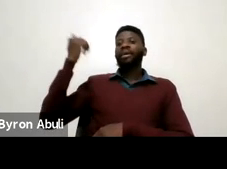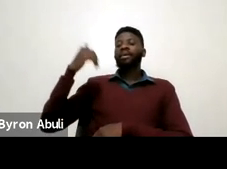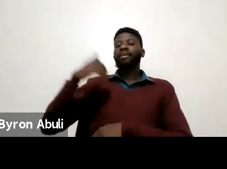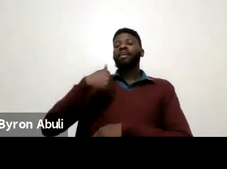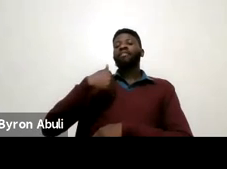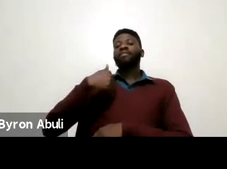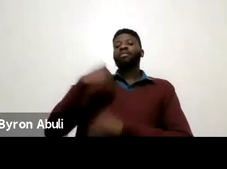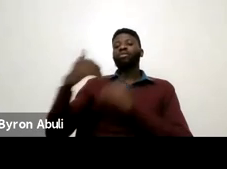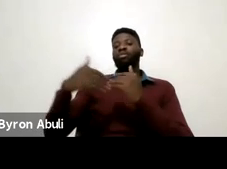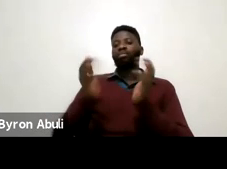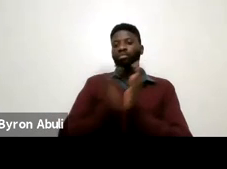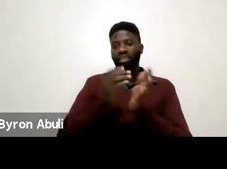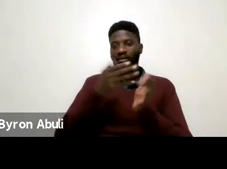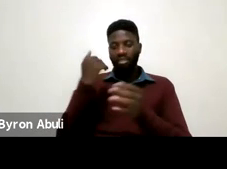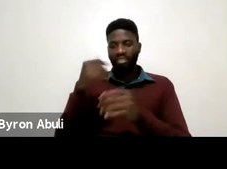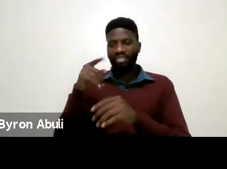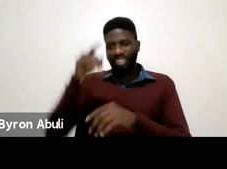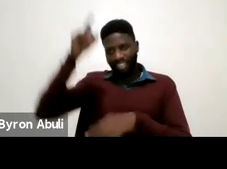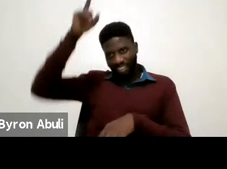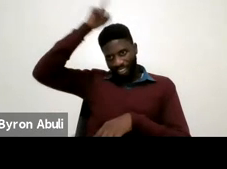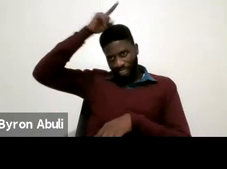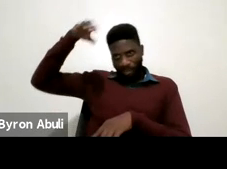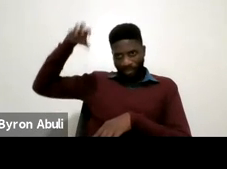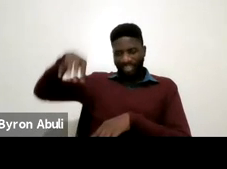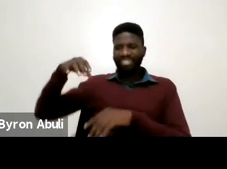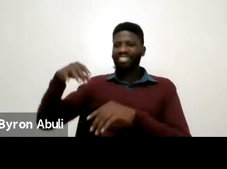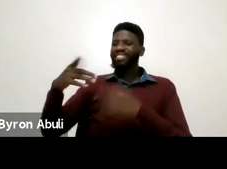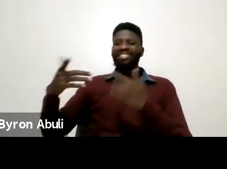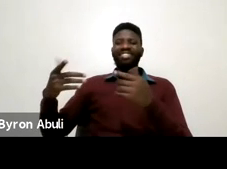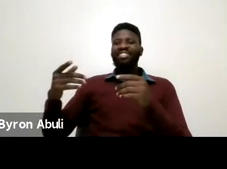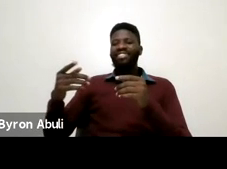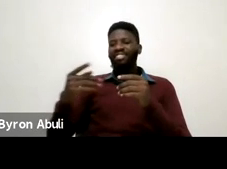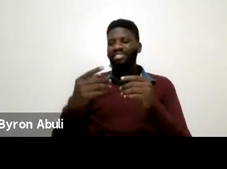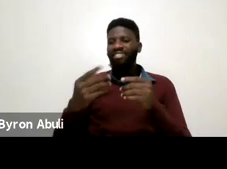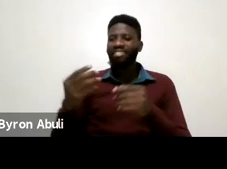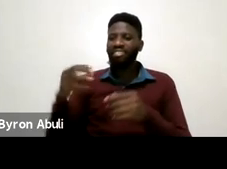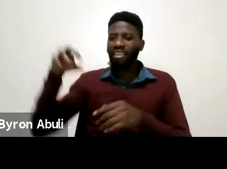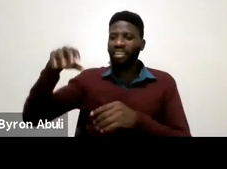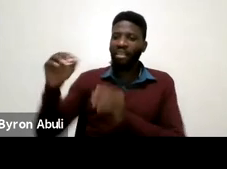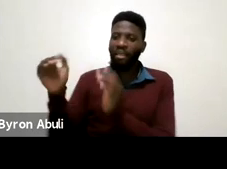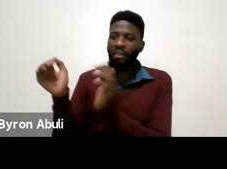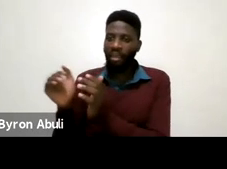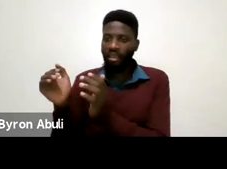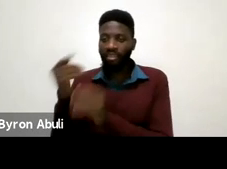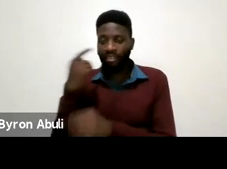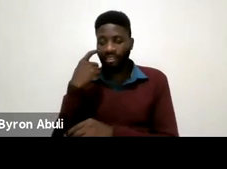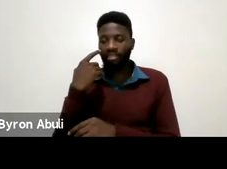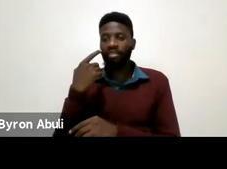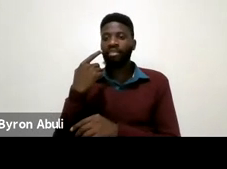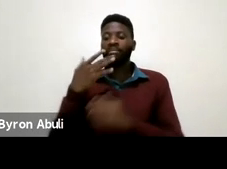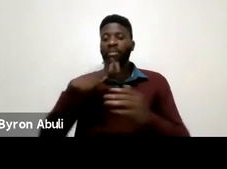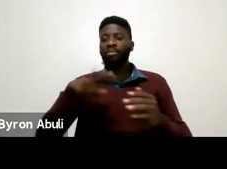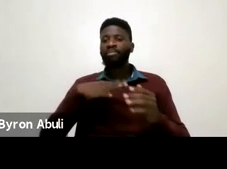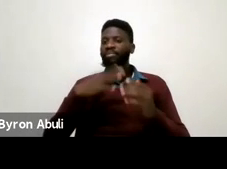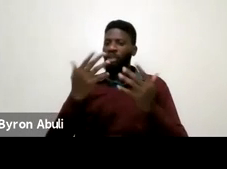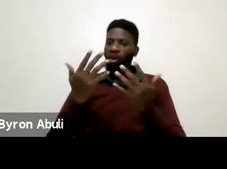just like an anthill. People are now talking of mansionettes. If you are coming from Nigeria, we have palacious homes. Now, when